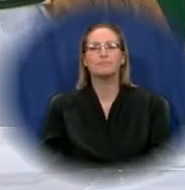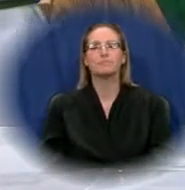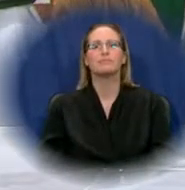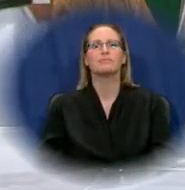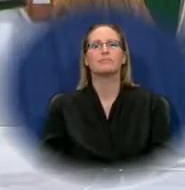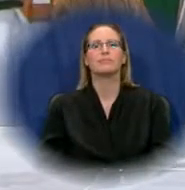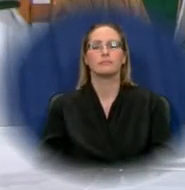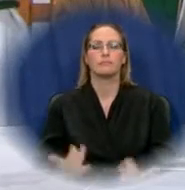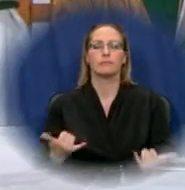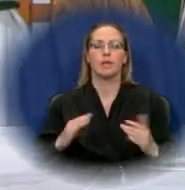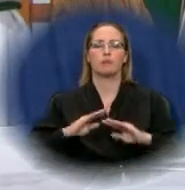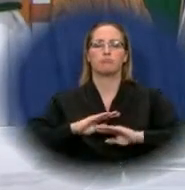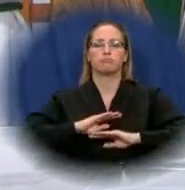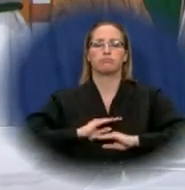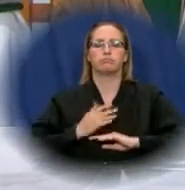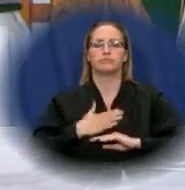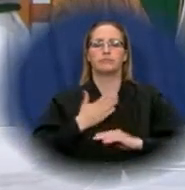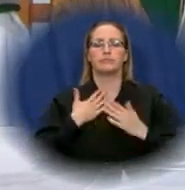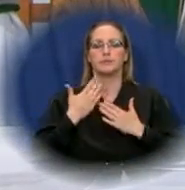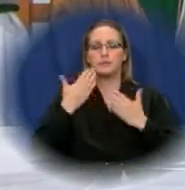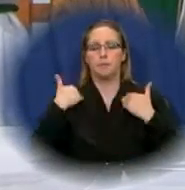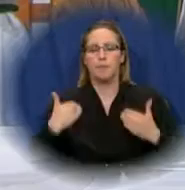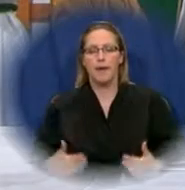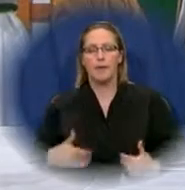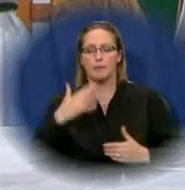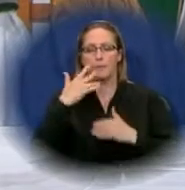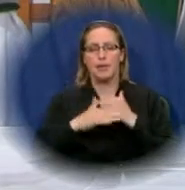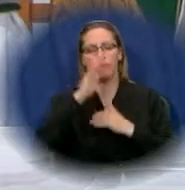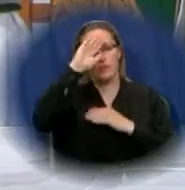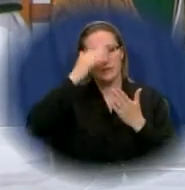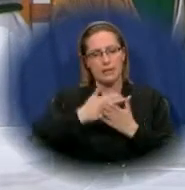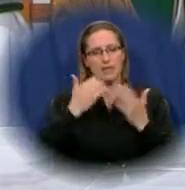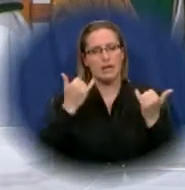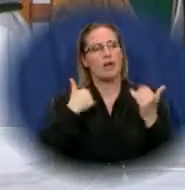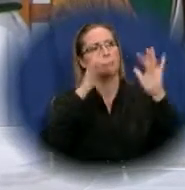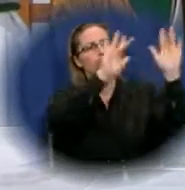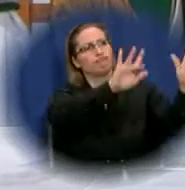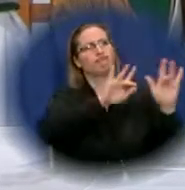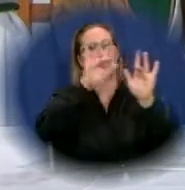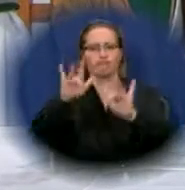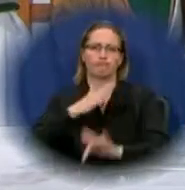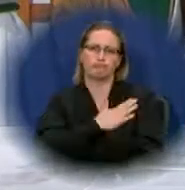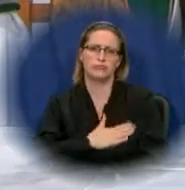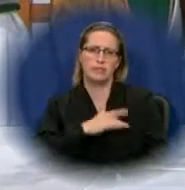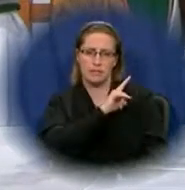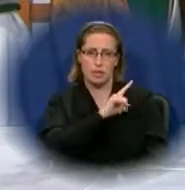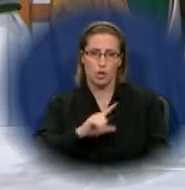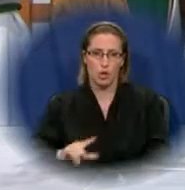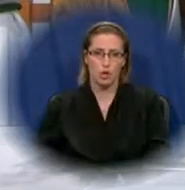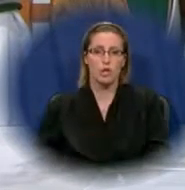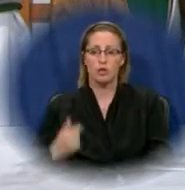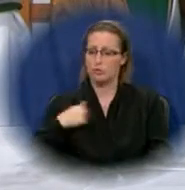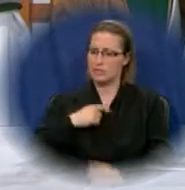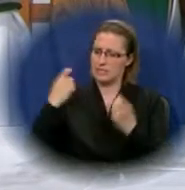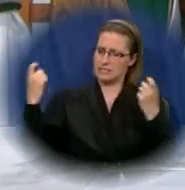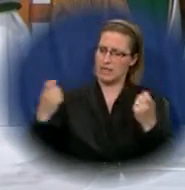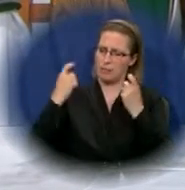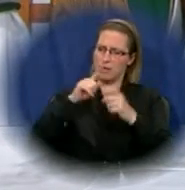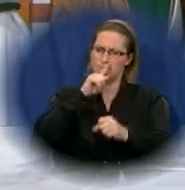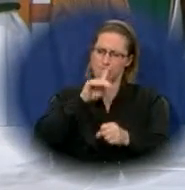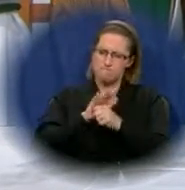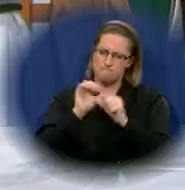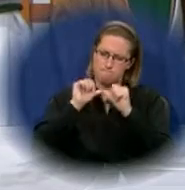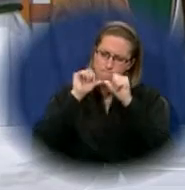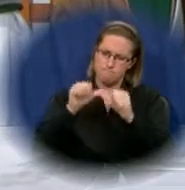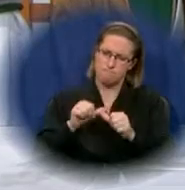Renewed and nourished by the sacred body and precious blood of your Son, we ask of your mercy, O Lord, that what we celebrate with constant devotion